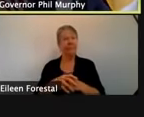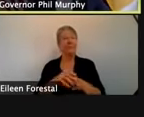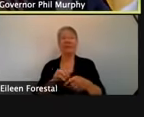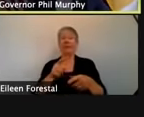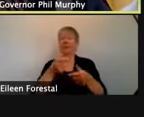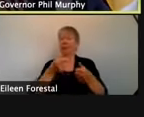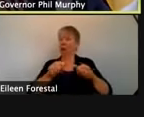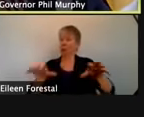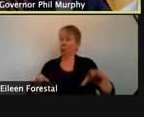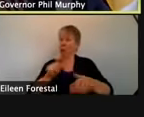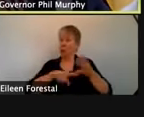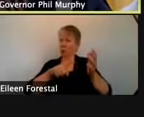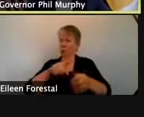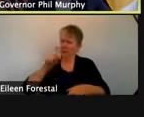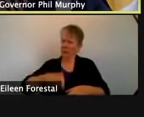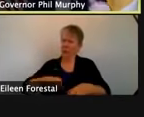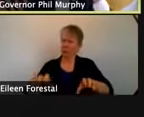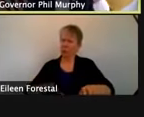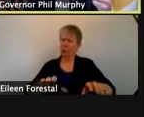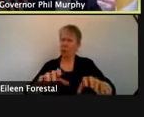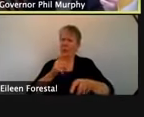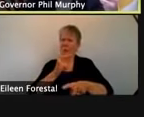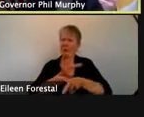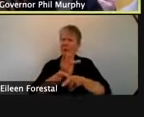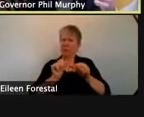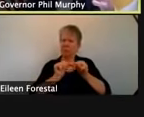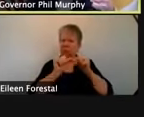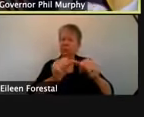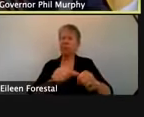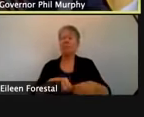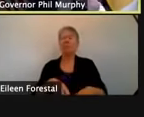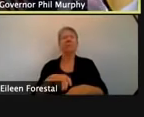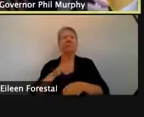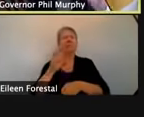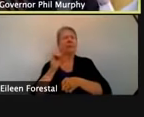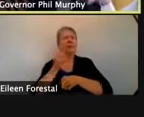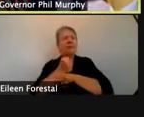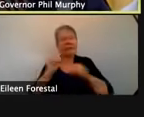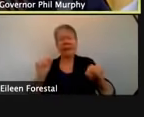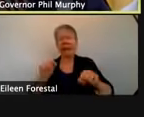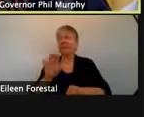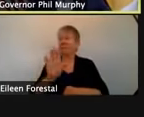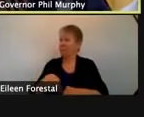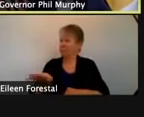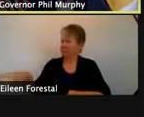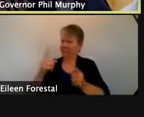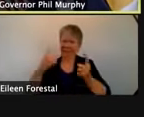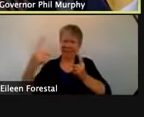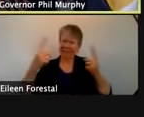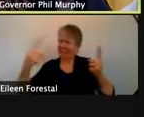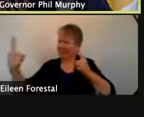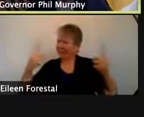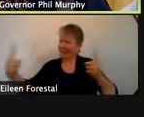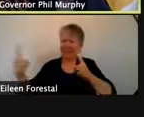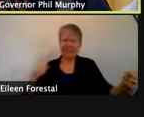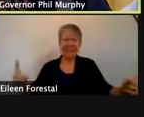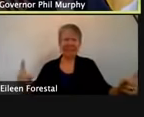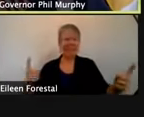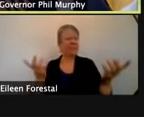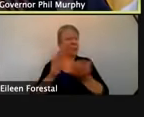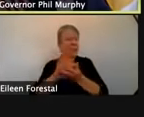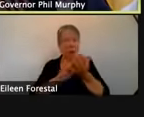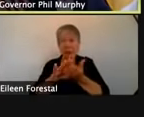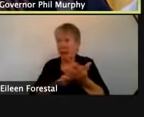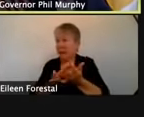families and communities safe, maintaining social distancing, washing our hands frequently with soap and water, or using a